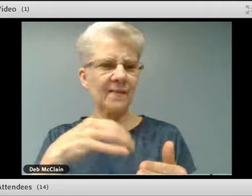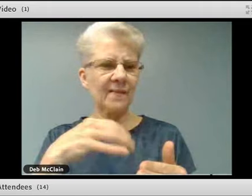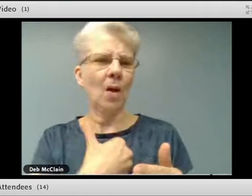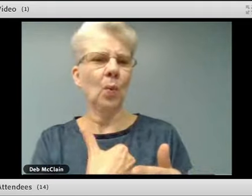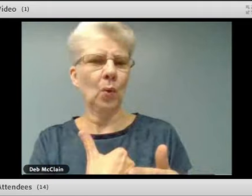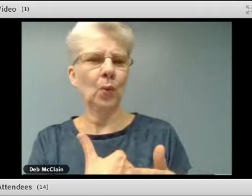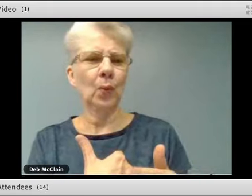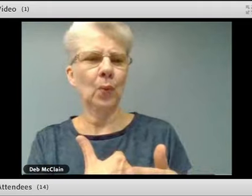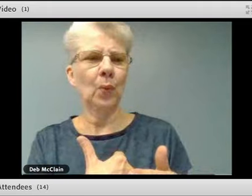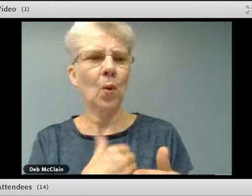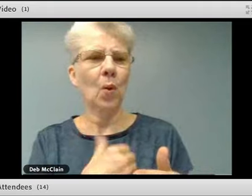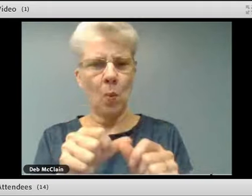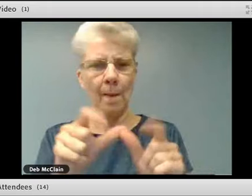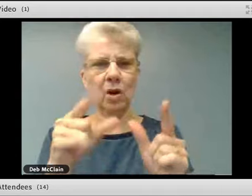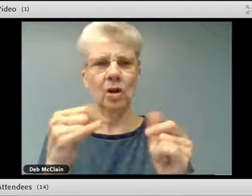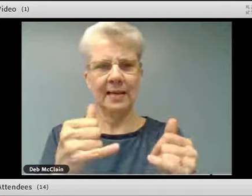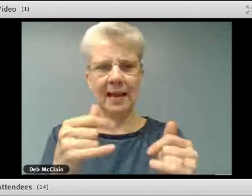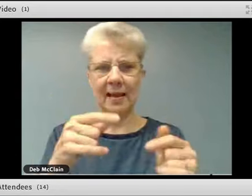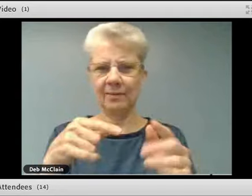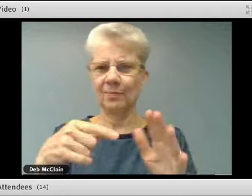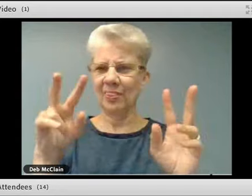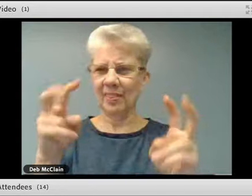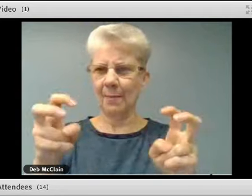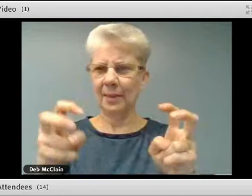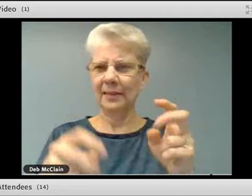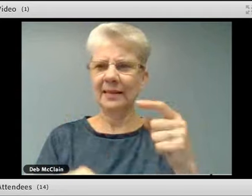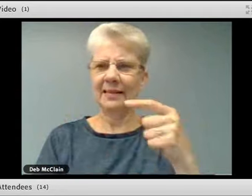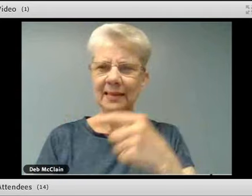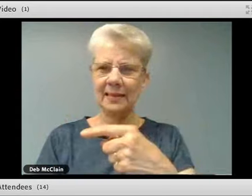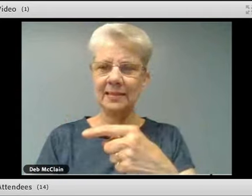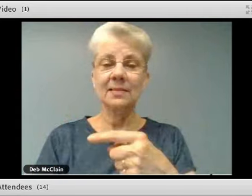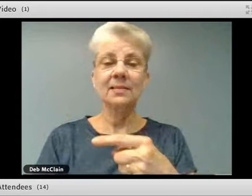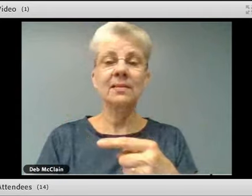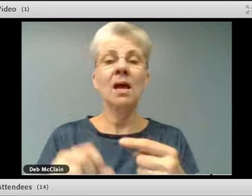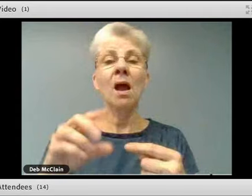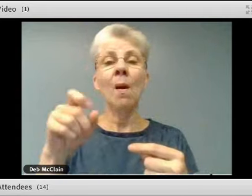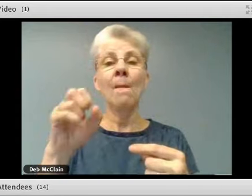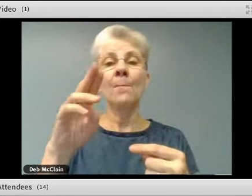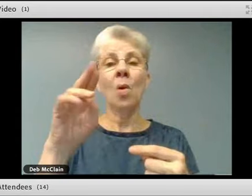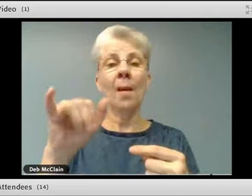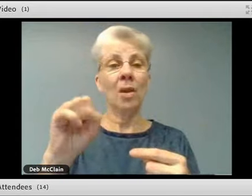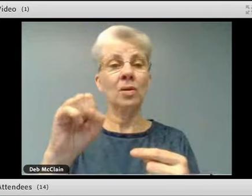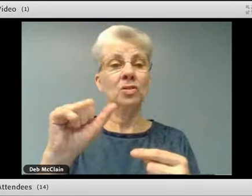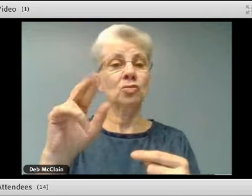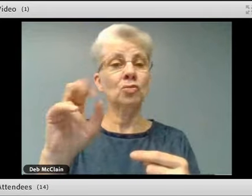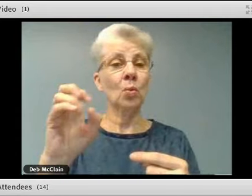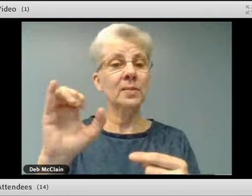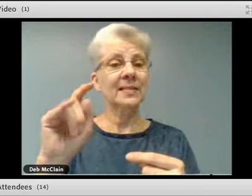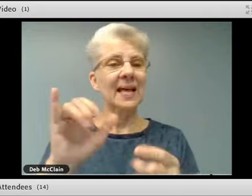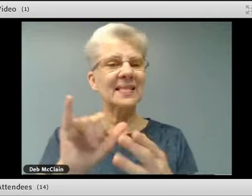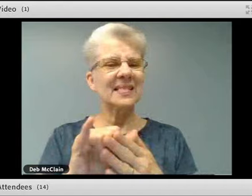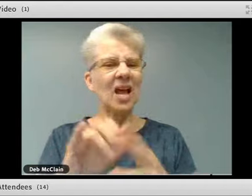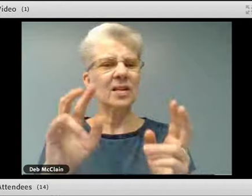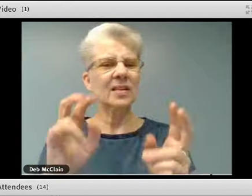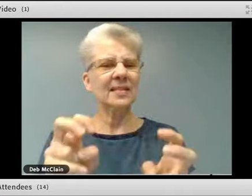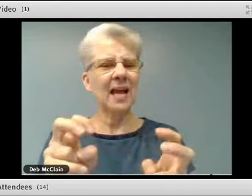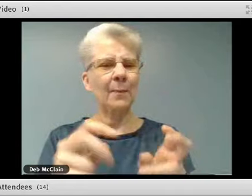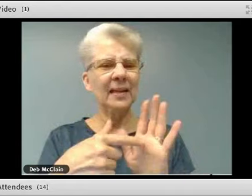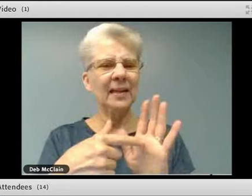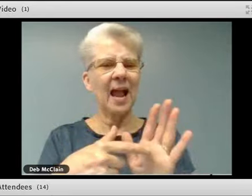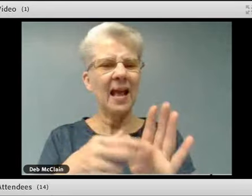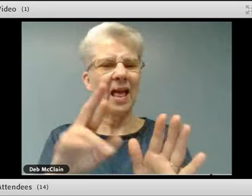our webinar today. So the primary source sets are topic-based highlight